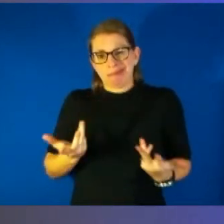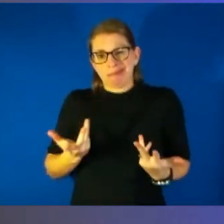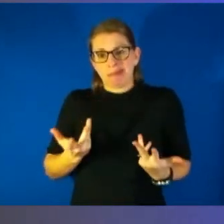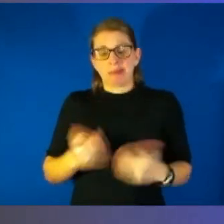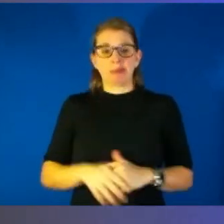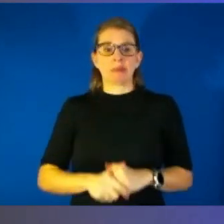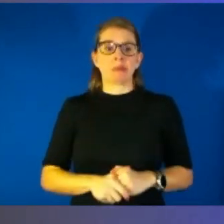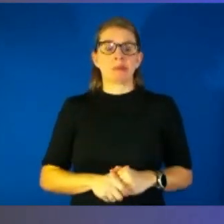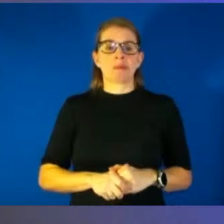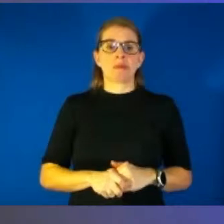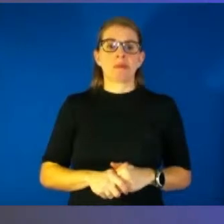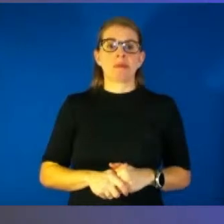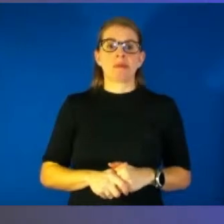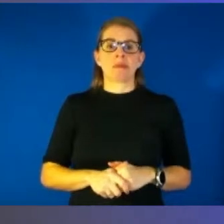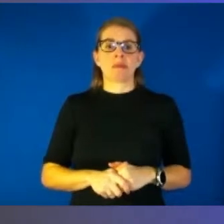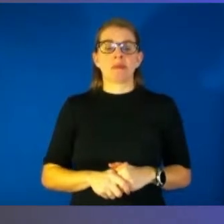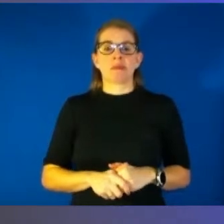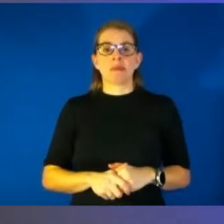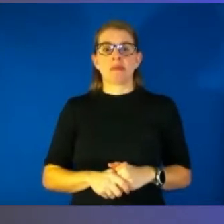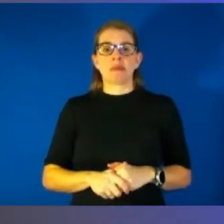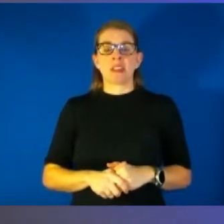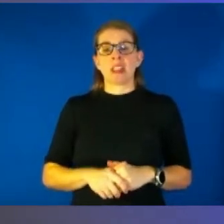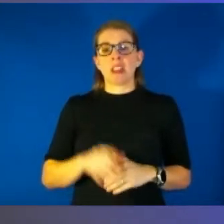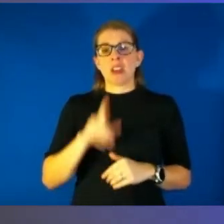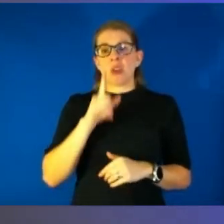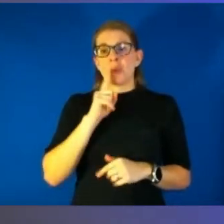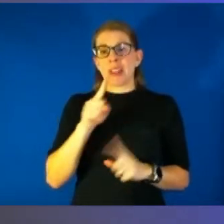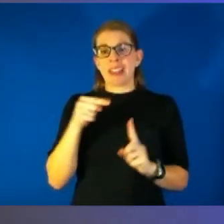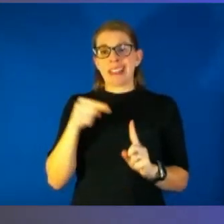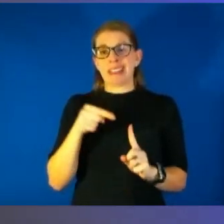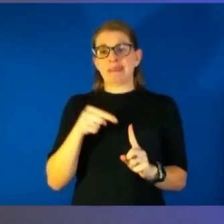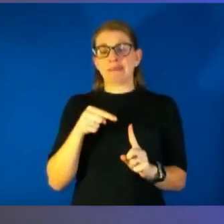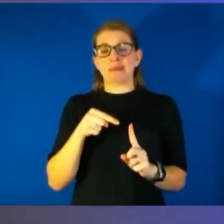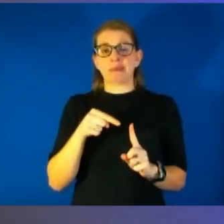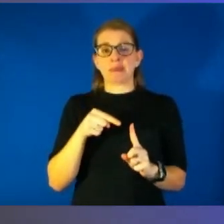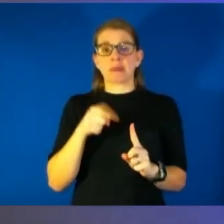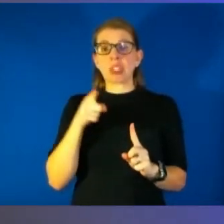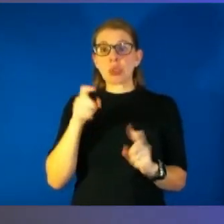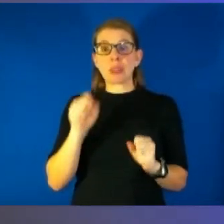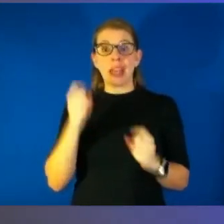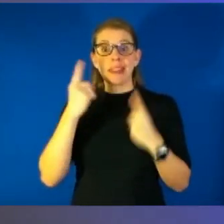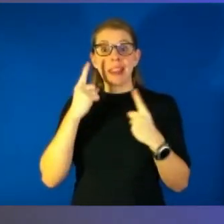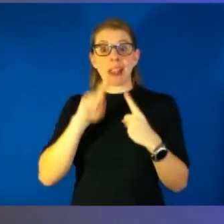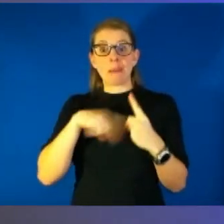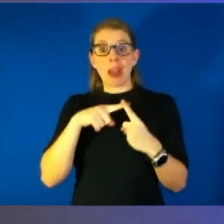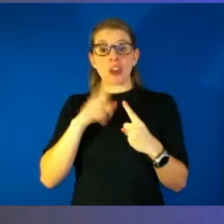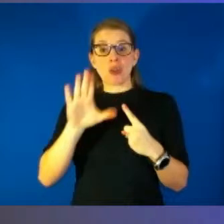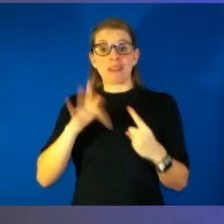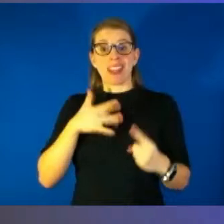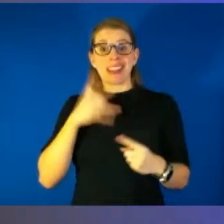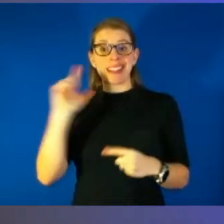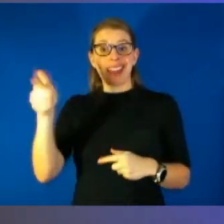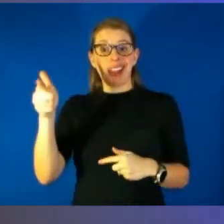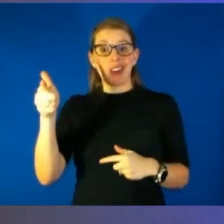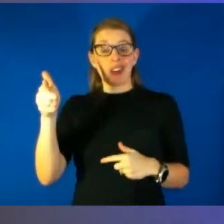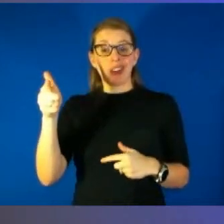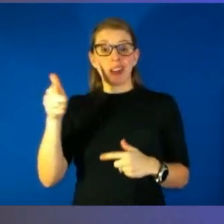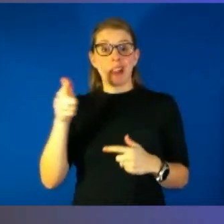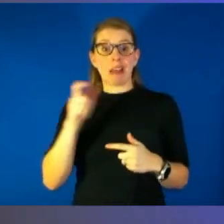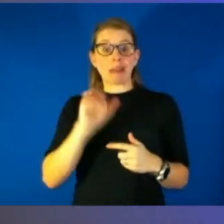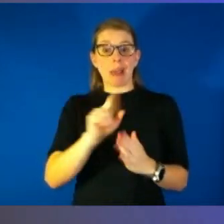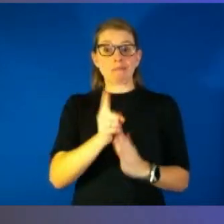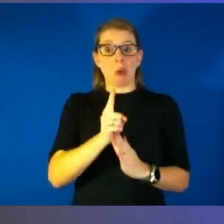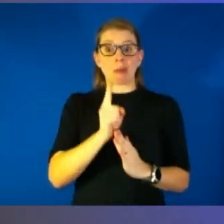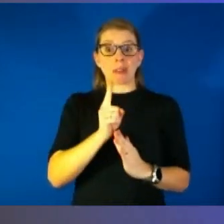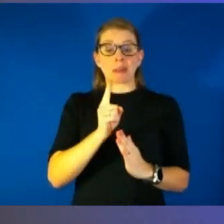And that's kind of what it comes down to. Like, you can think about your feelings later, but at that point in time, you